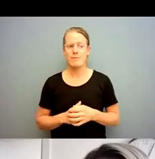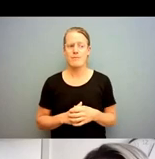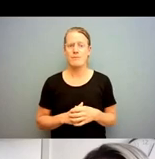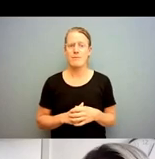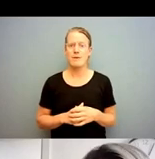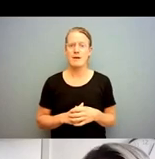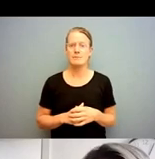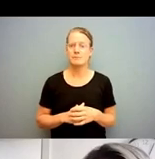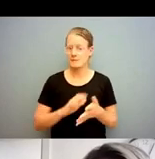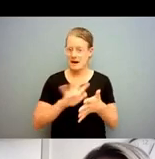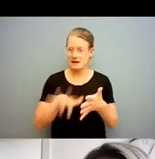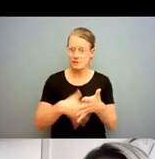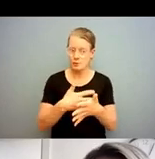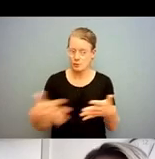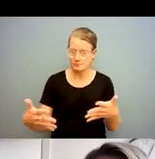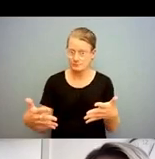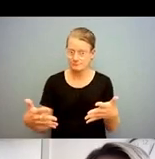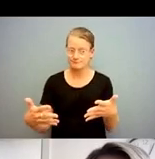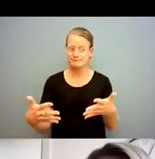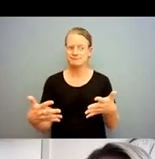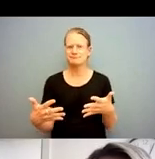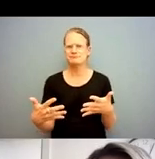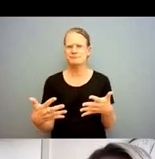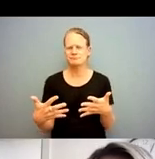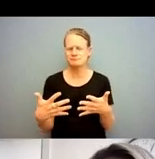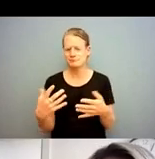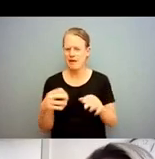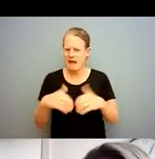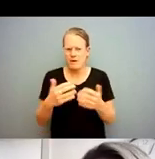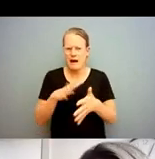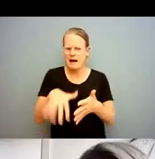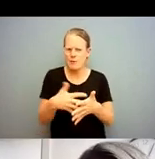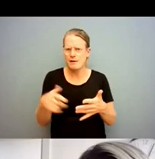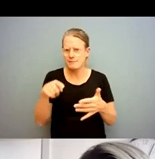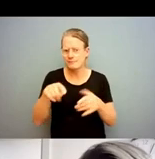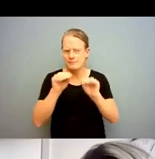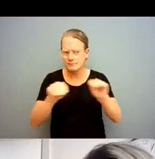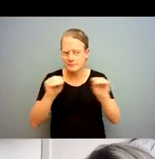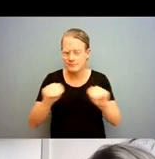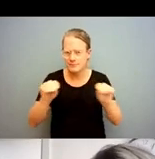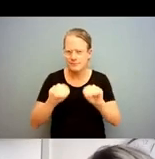discriminations due to young students with psychological issues.